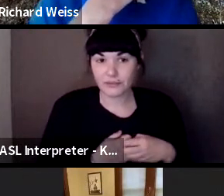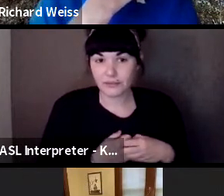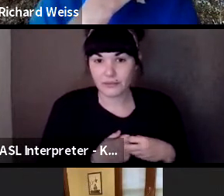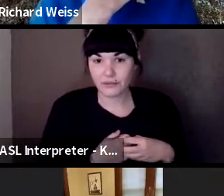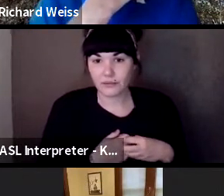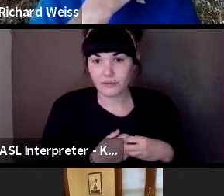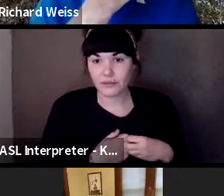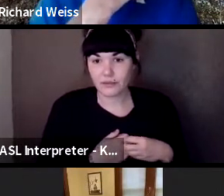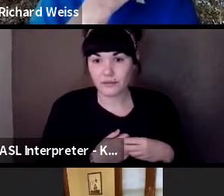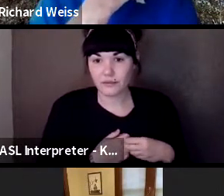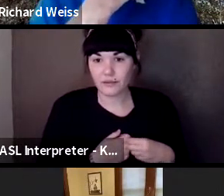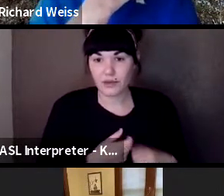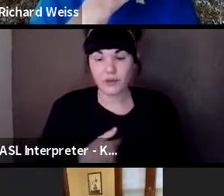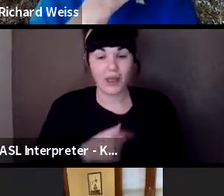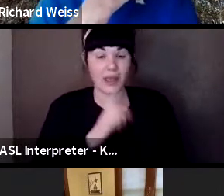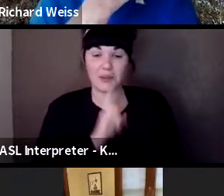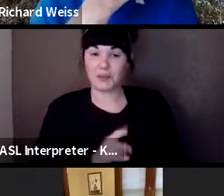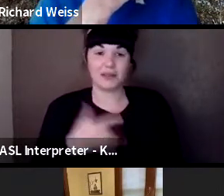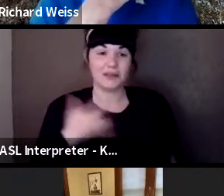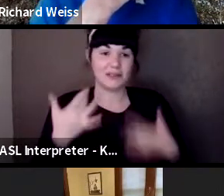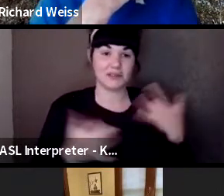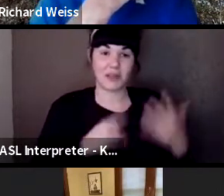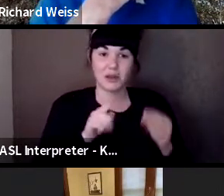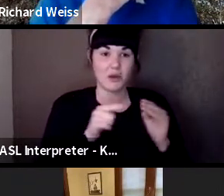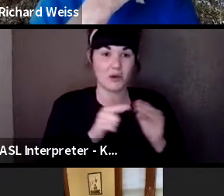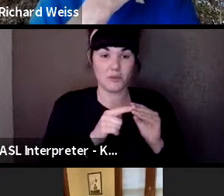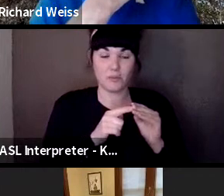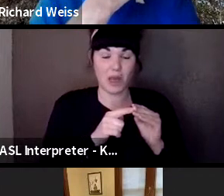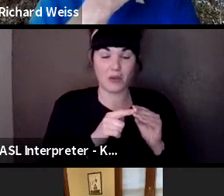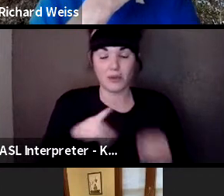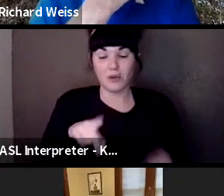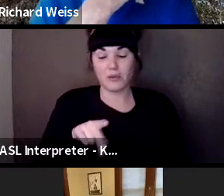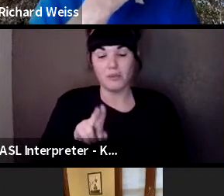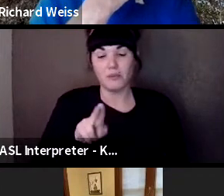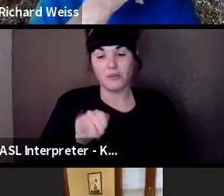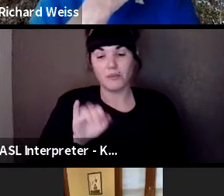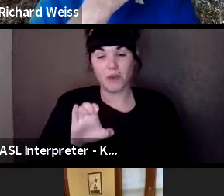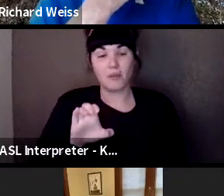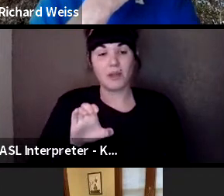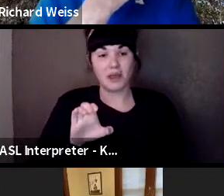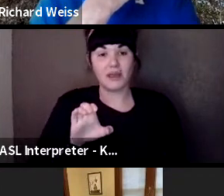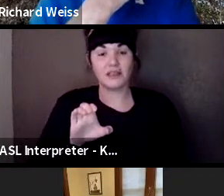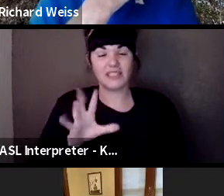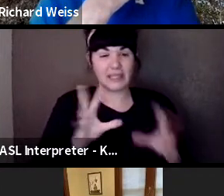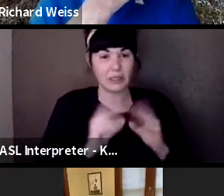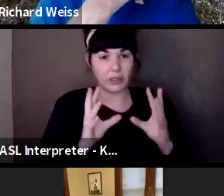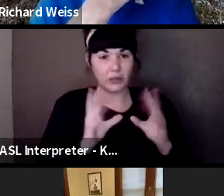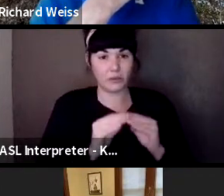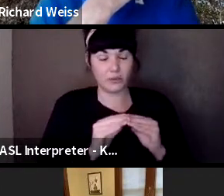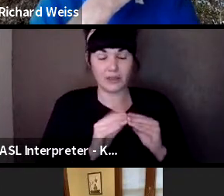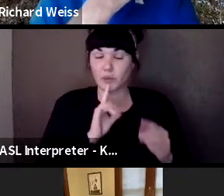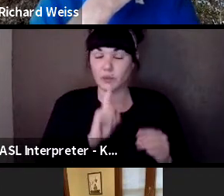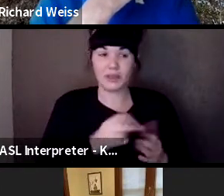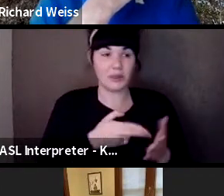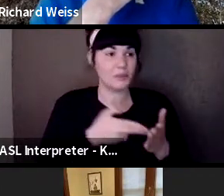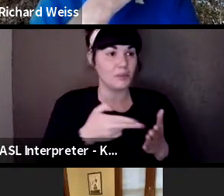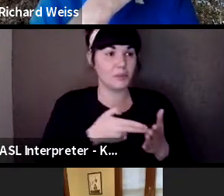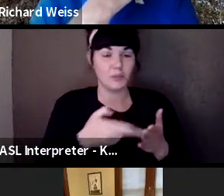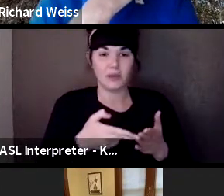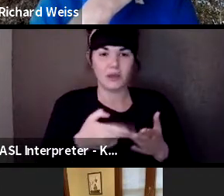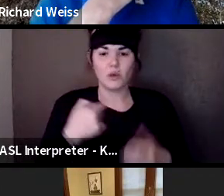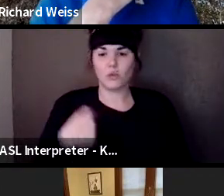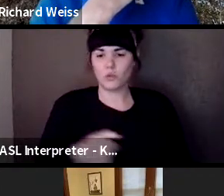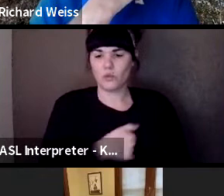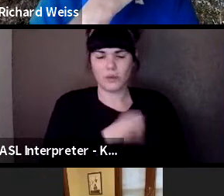I'm really excited about these public hearings, to be honest with you. We spent a lot of time as a group trying to get those organized, and to see that they're